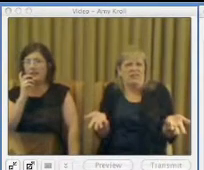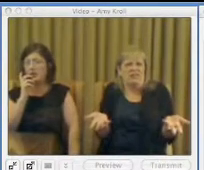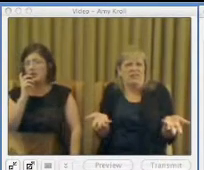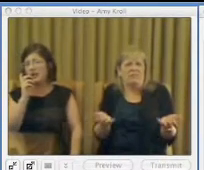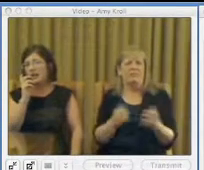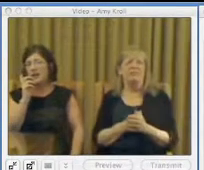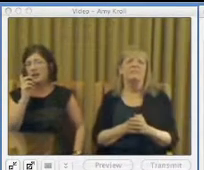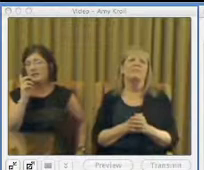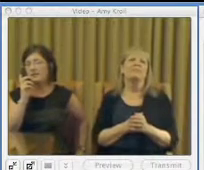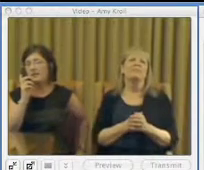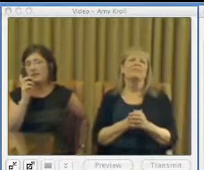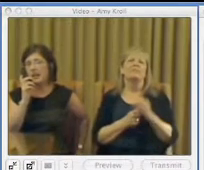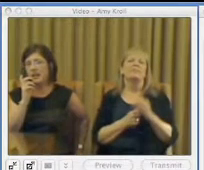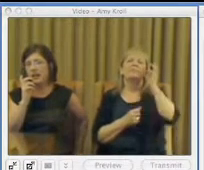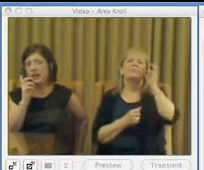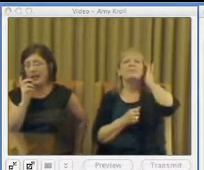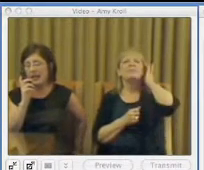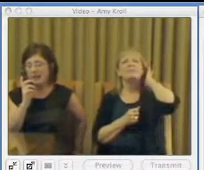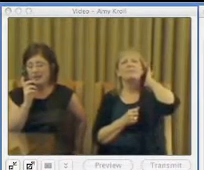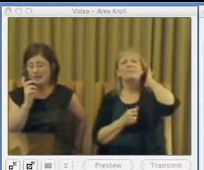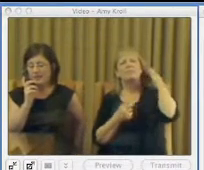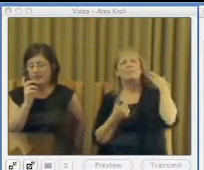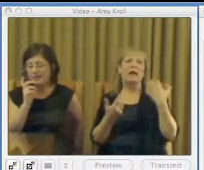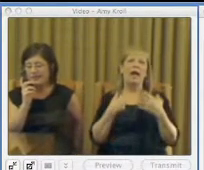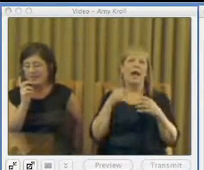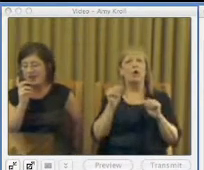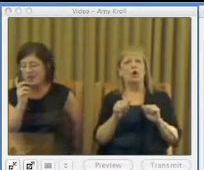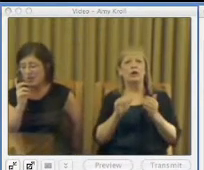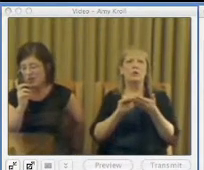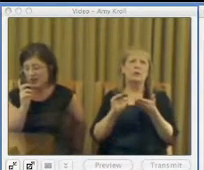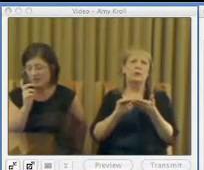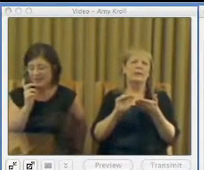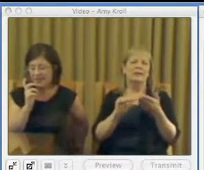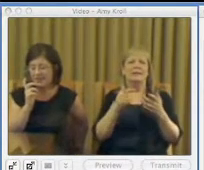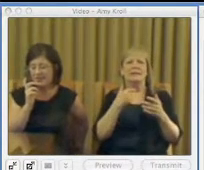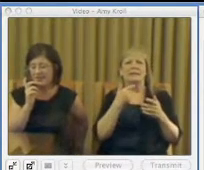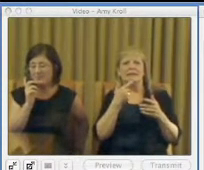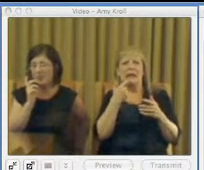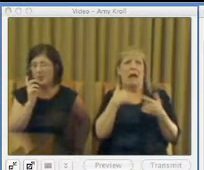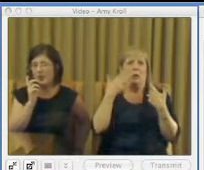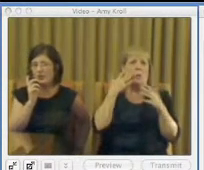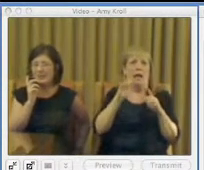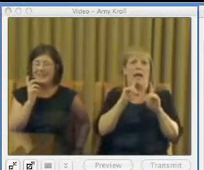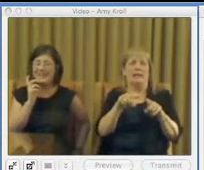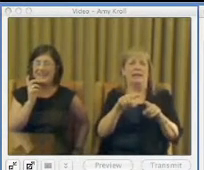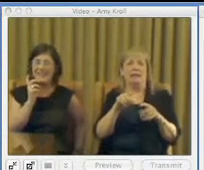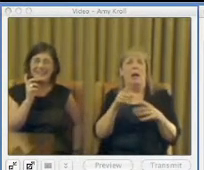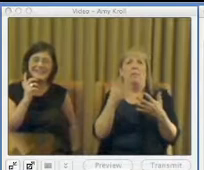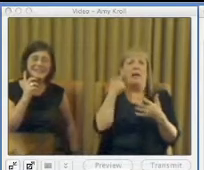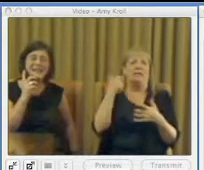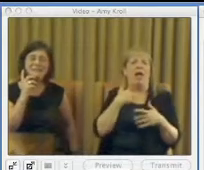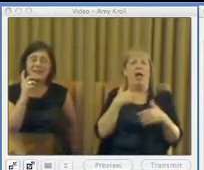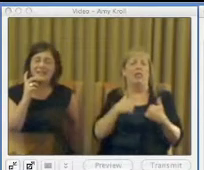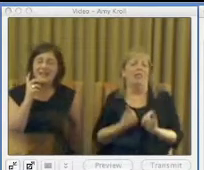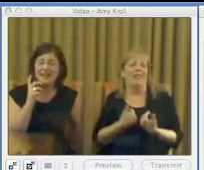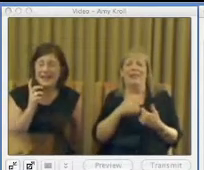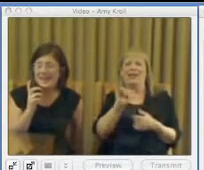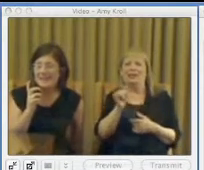I could blame the fact that my jet lag is kicking in again to say that I don't know the answer to that question, but I